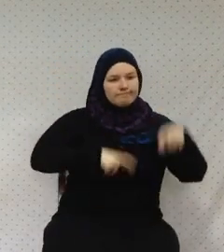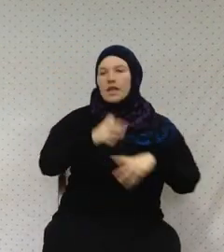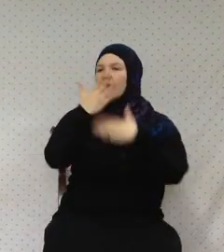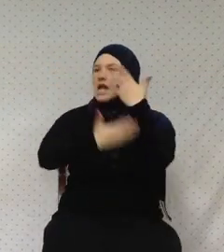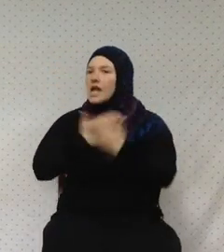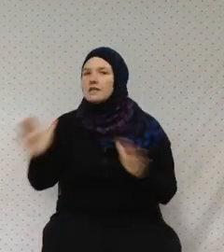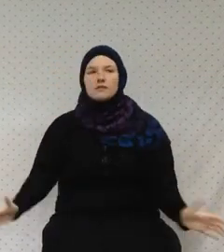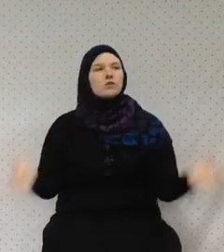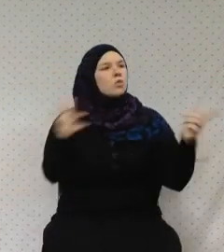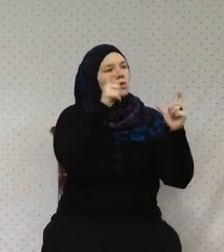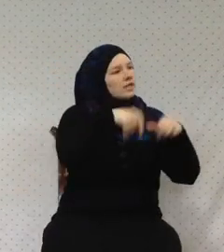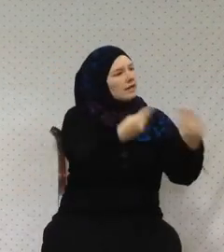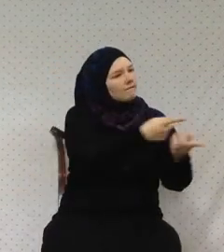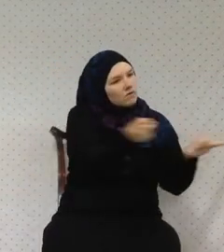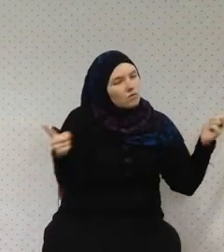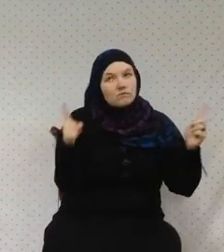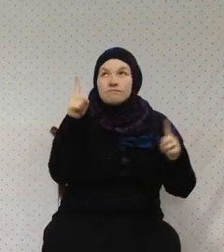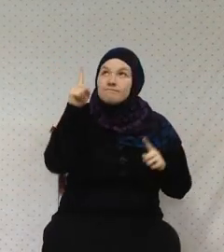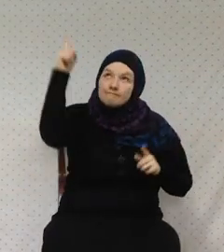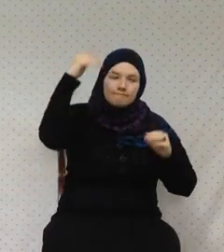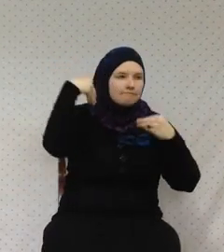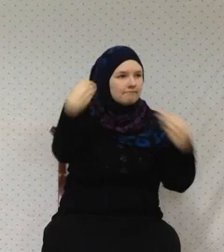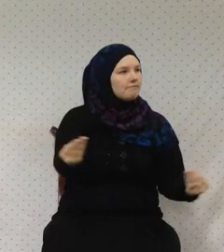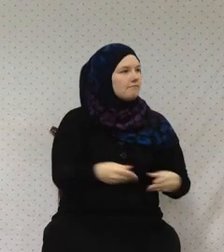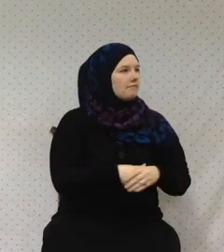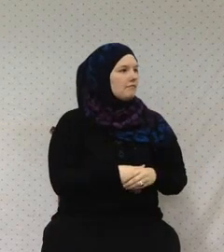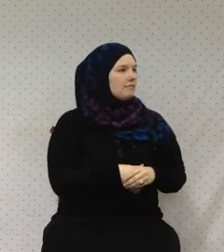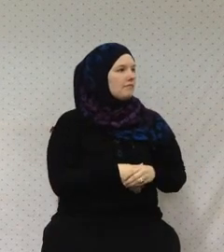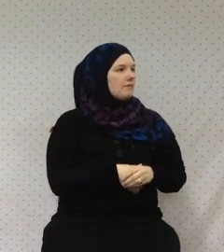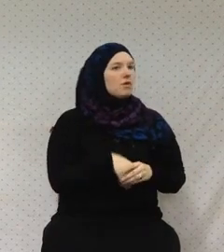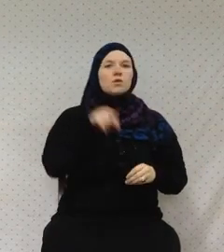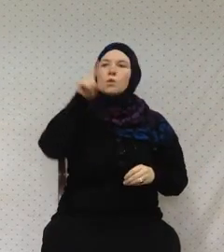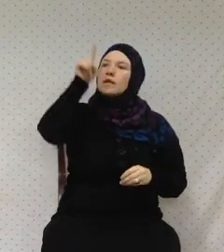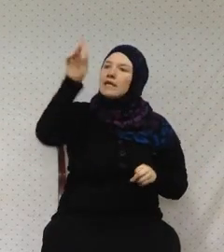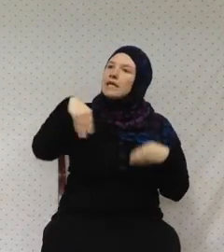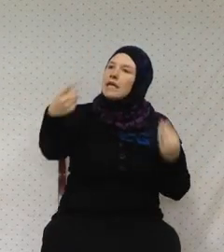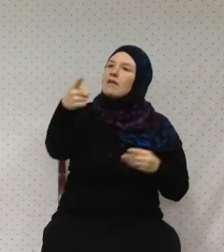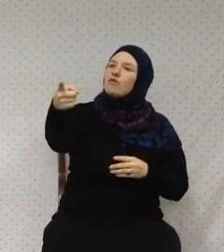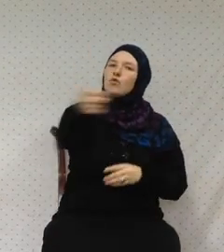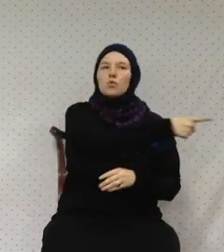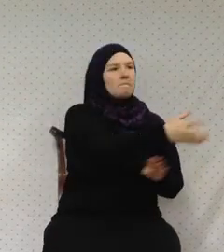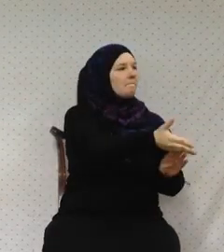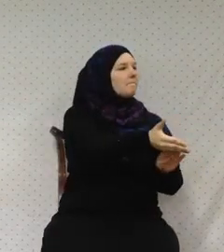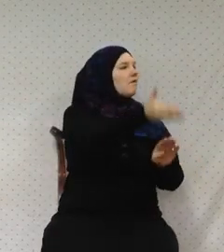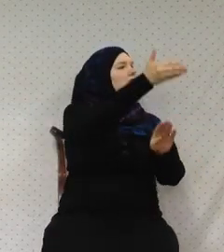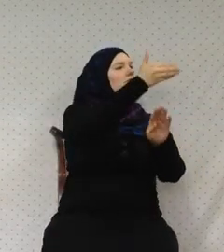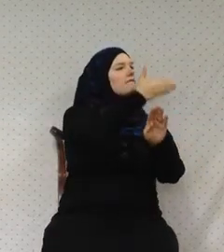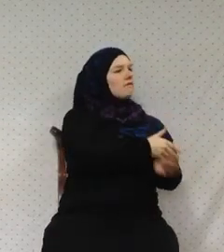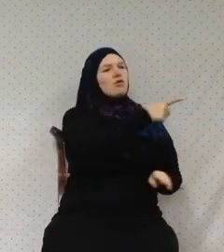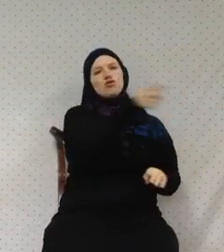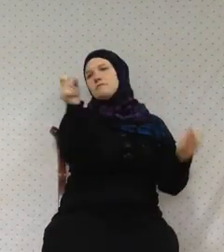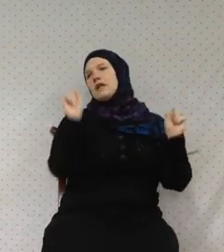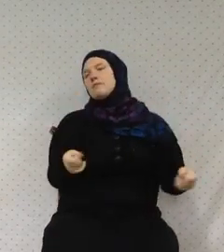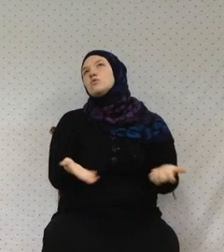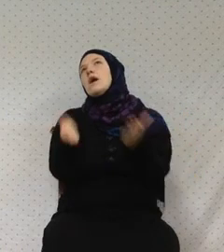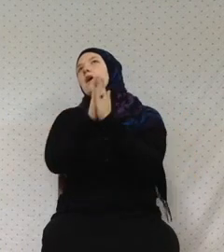Who? It's Him. So He gave you before you have ever been able